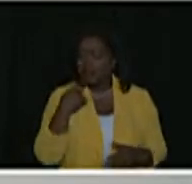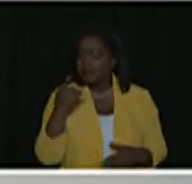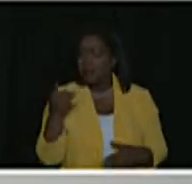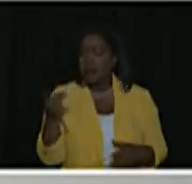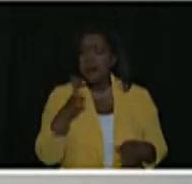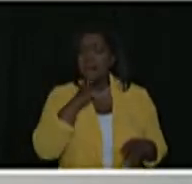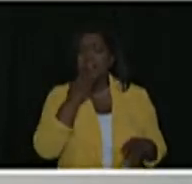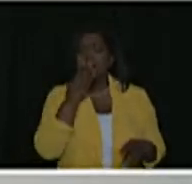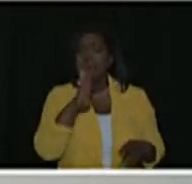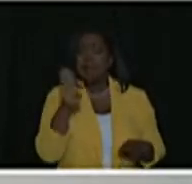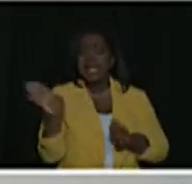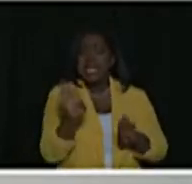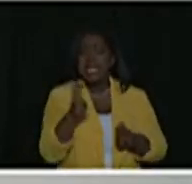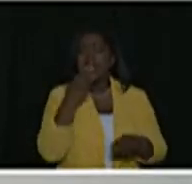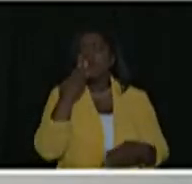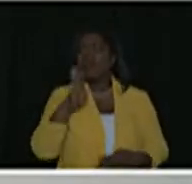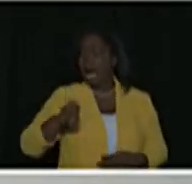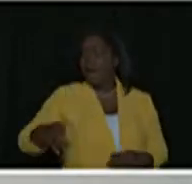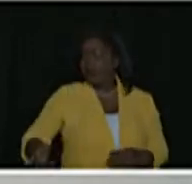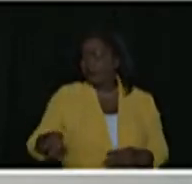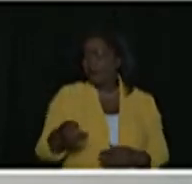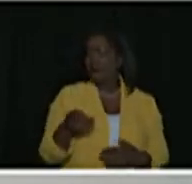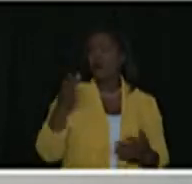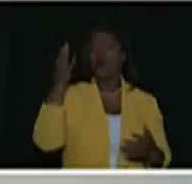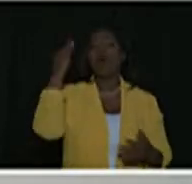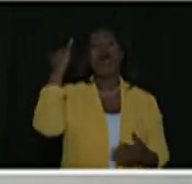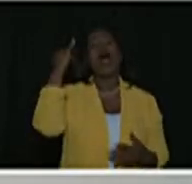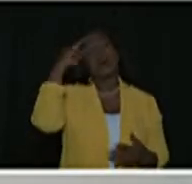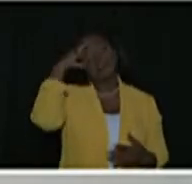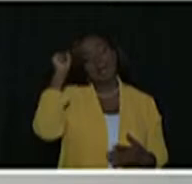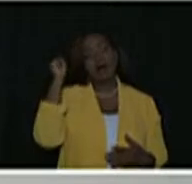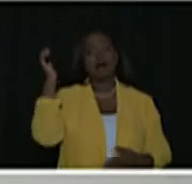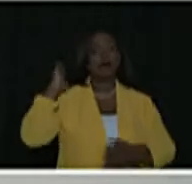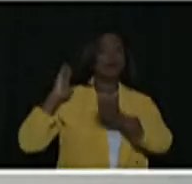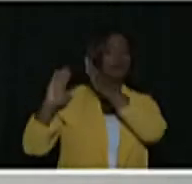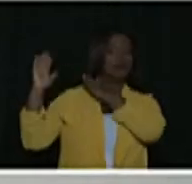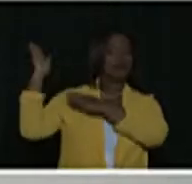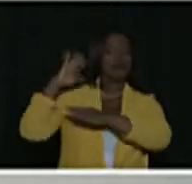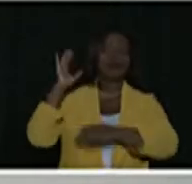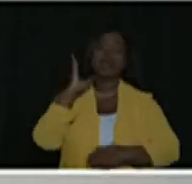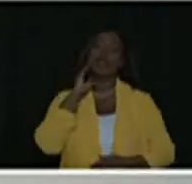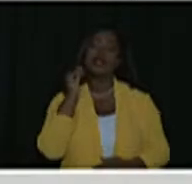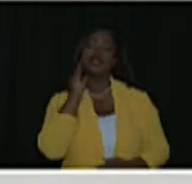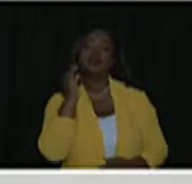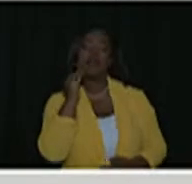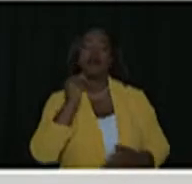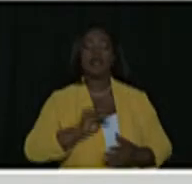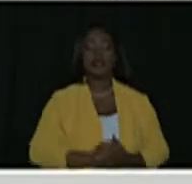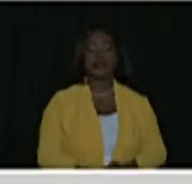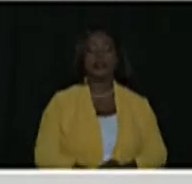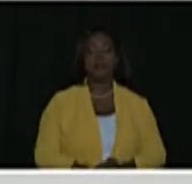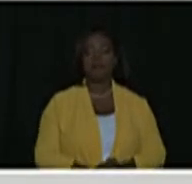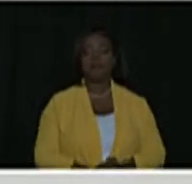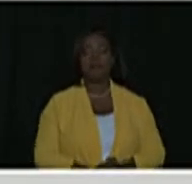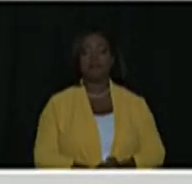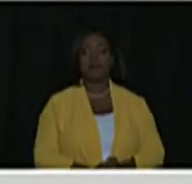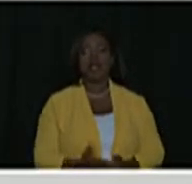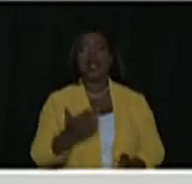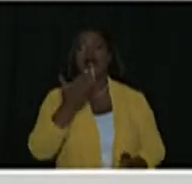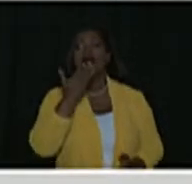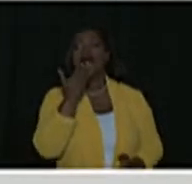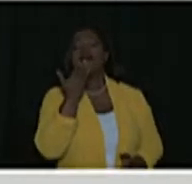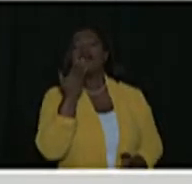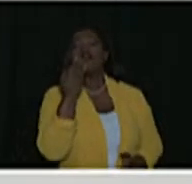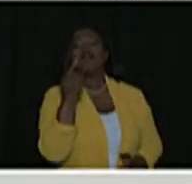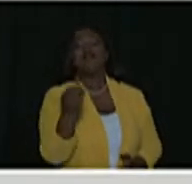be underneath the surface coming from the trauma that they've experienced. Mm-hmm. Thank you, Dr. Morgan. I was reading, Mrs. Gage